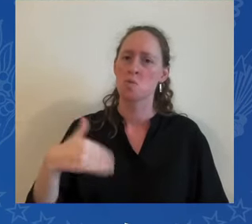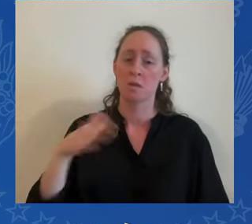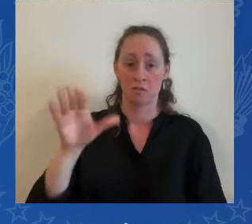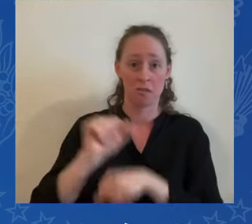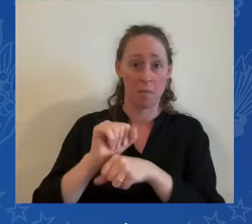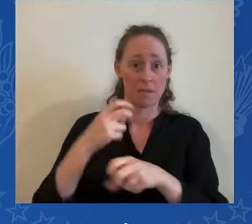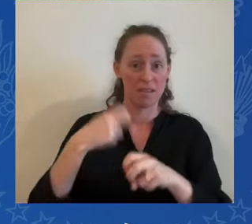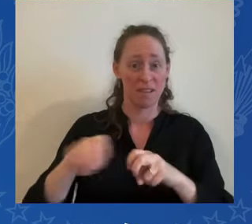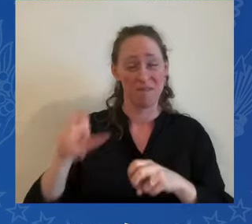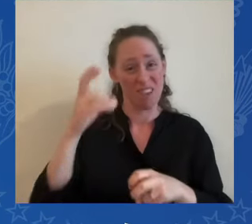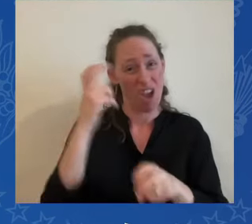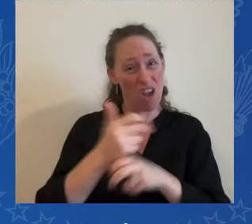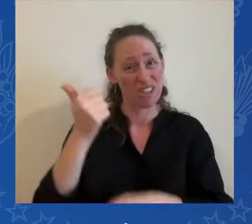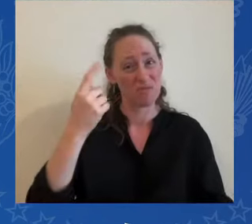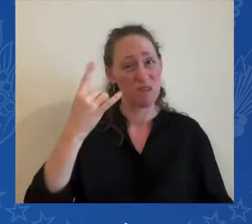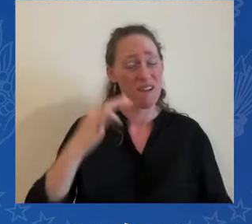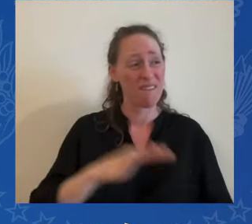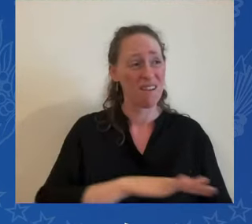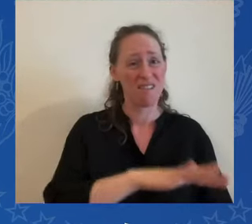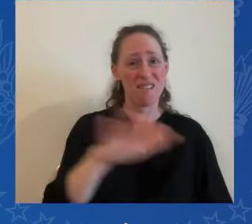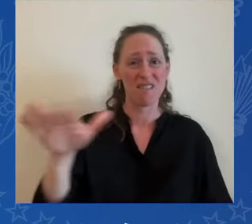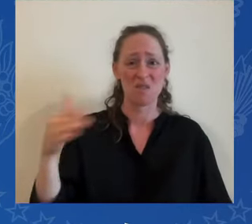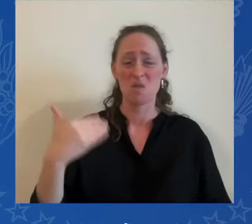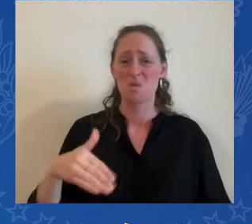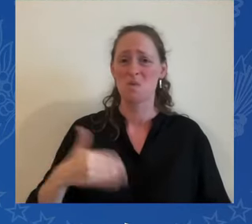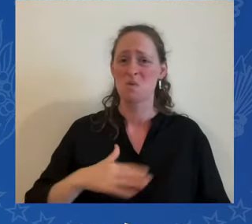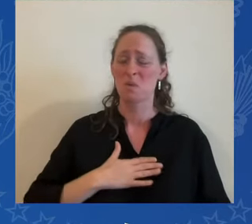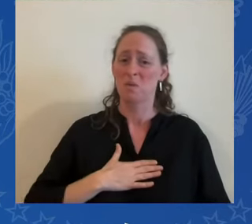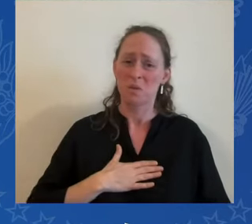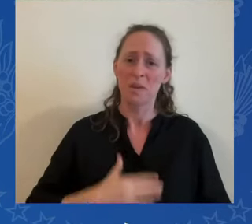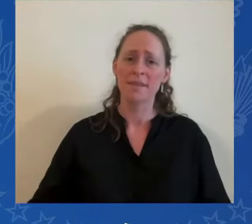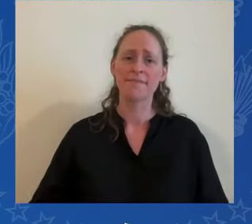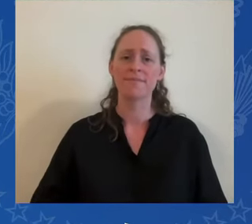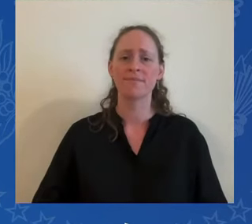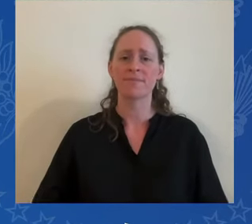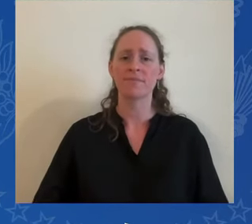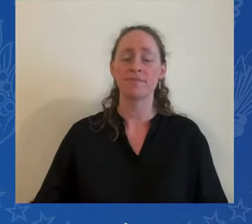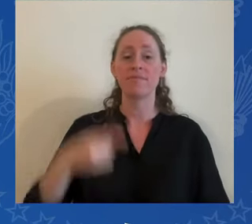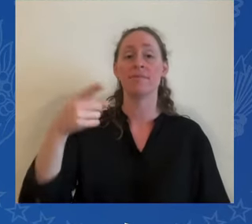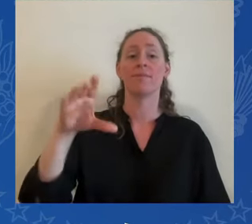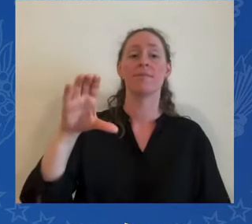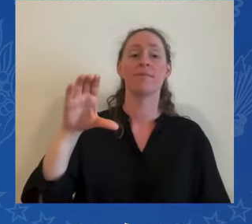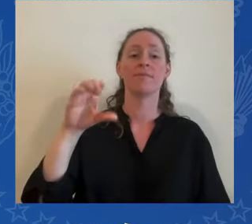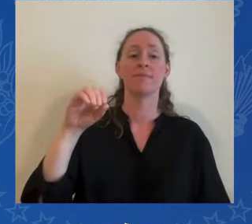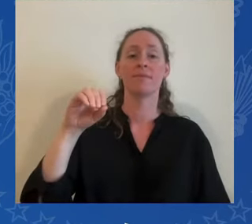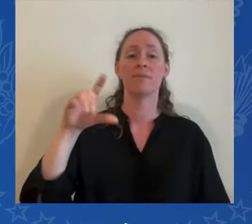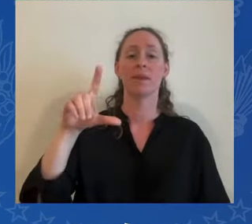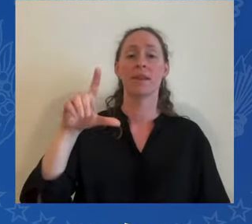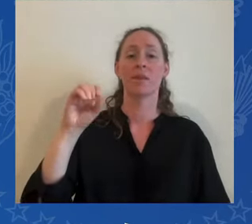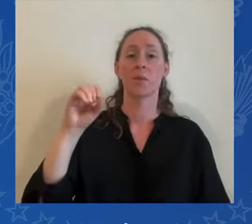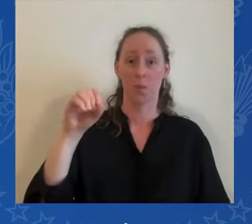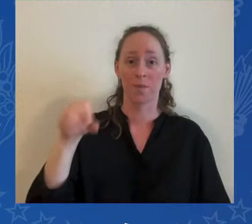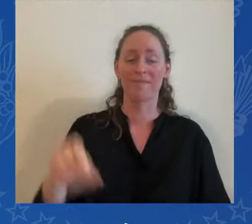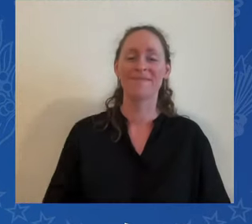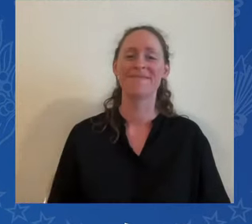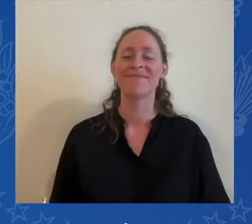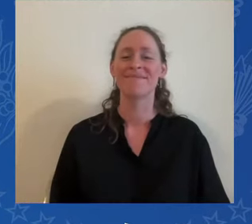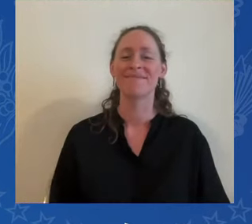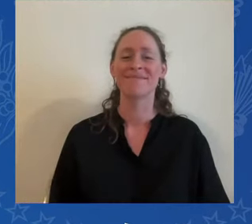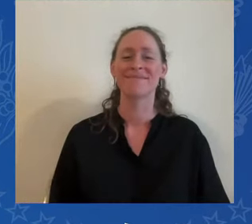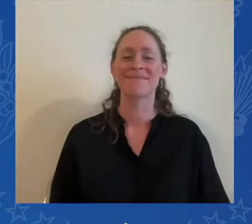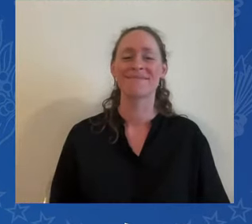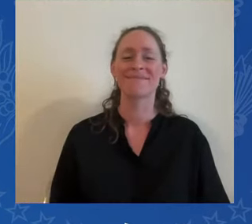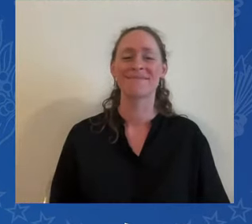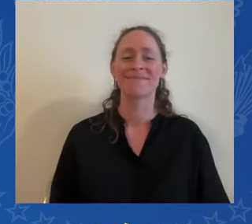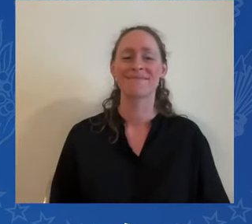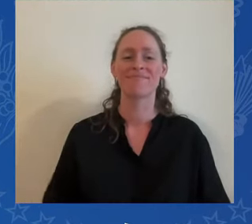danger. Littleton, Colorado, police officer Corporal Jeffrey Farmer and his partner, Officer David Snook, responded to a